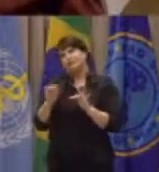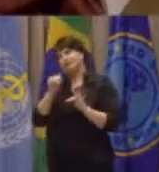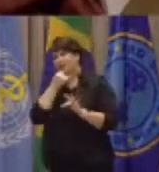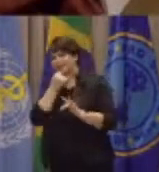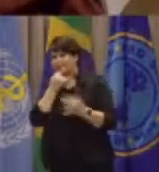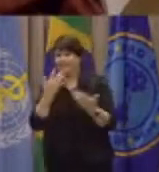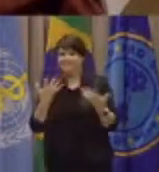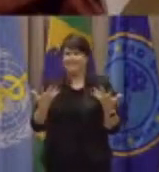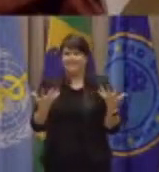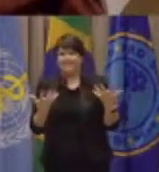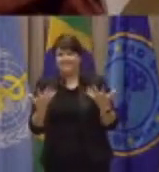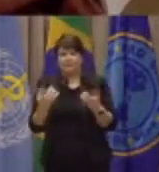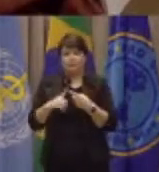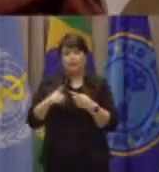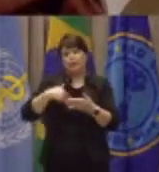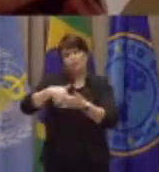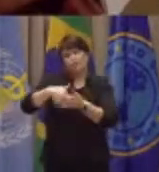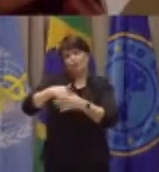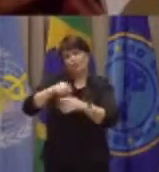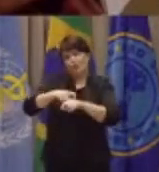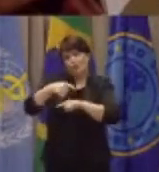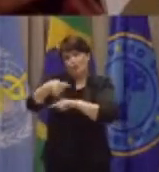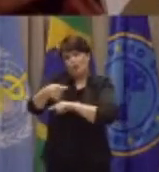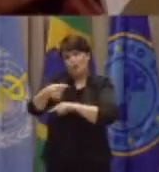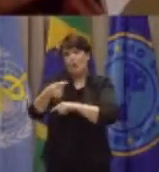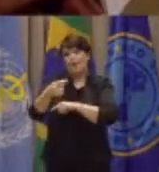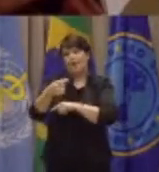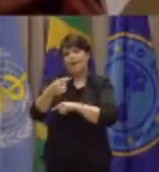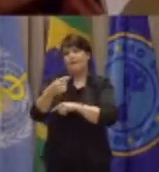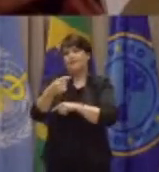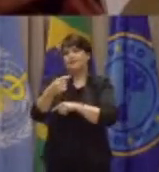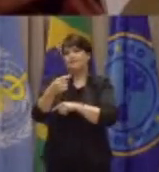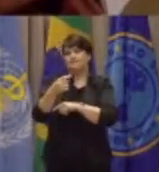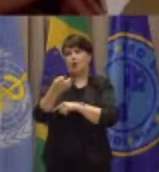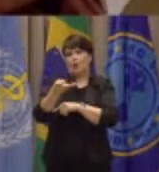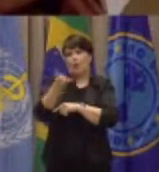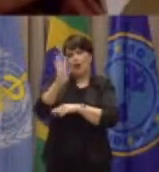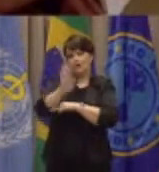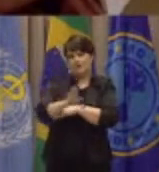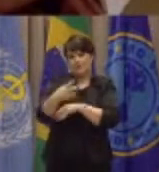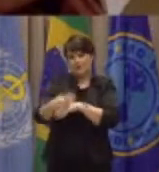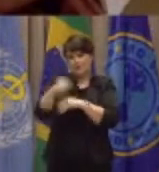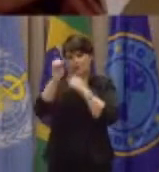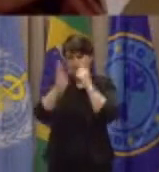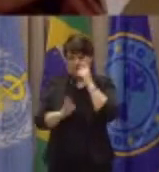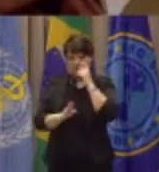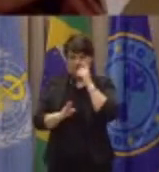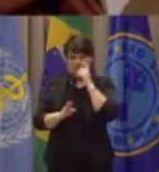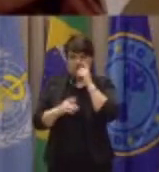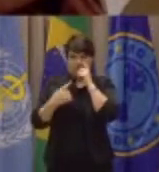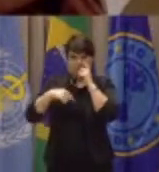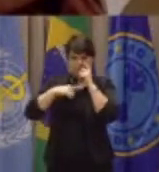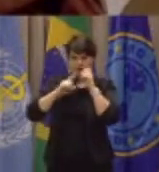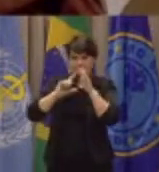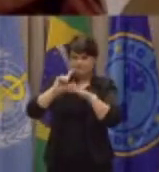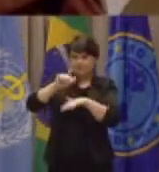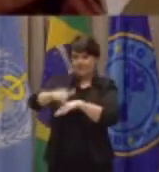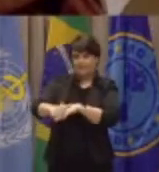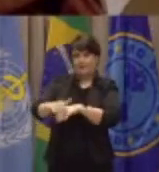fortunately, and at the same time, unfortunately, we have the match at 4 p.m.